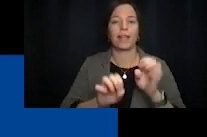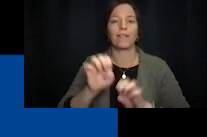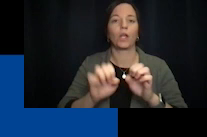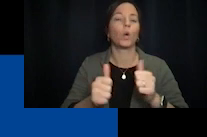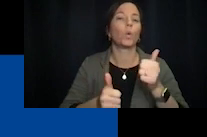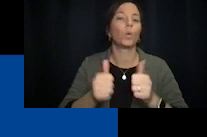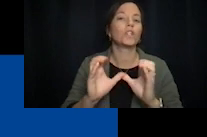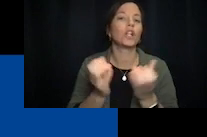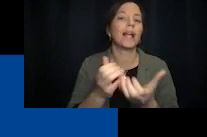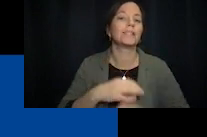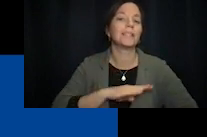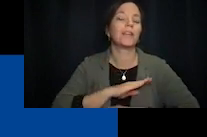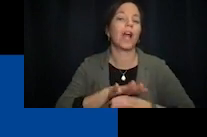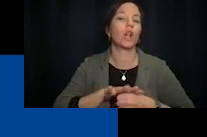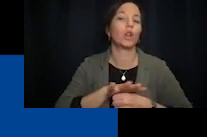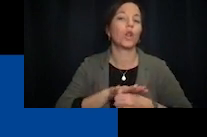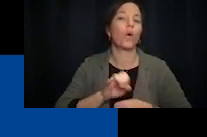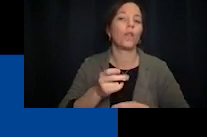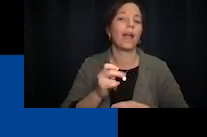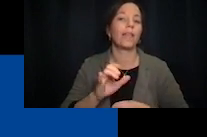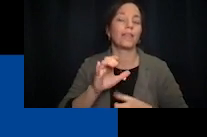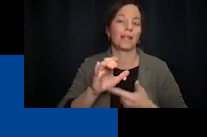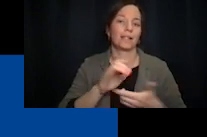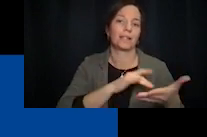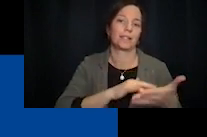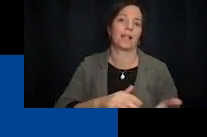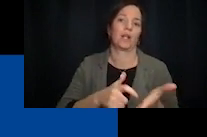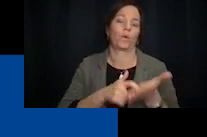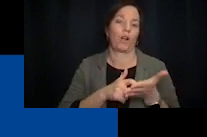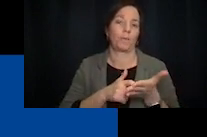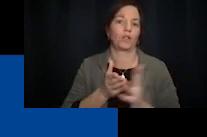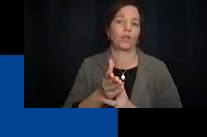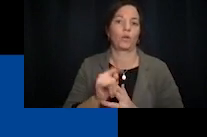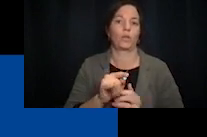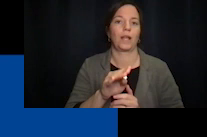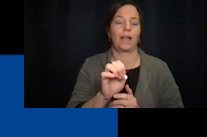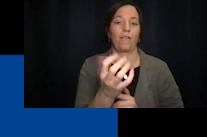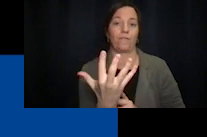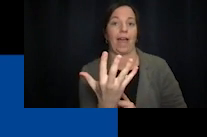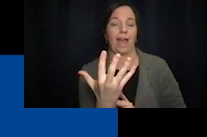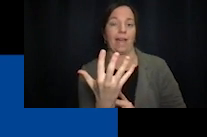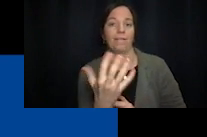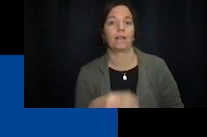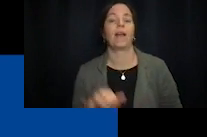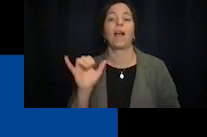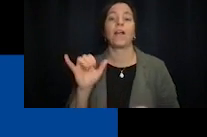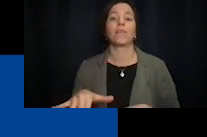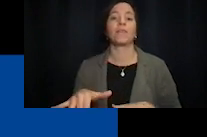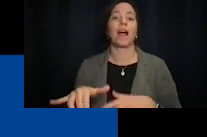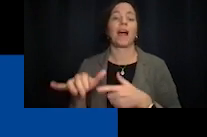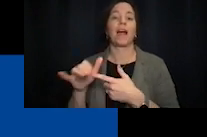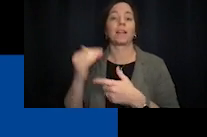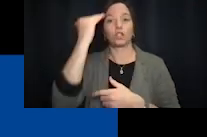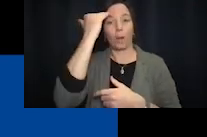meet local ethnic studies requirements as per Title V. Competencies were developed by our system. And they